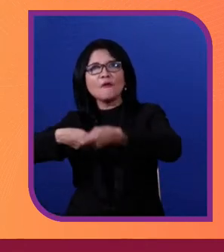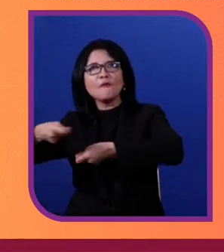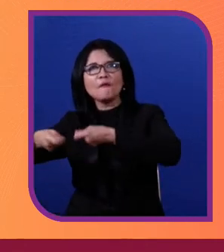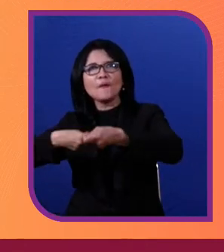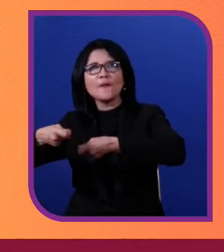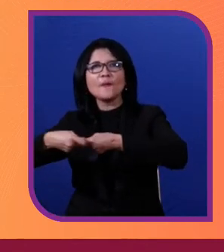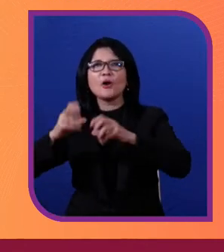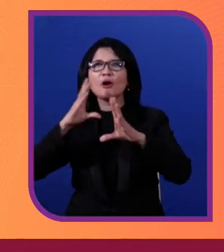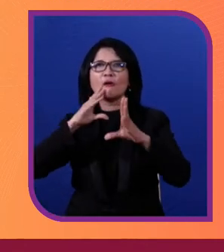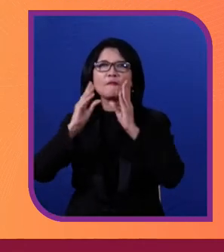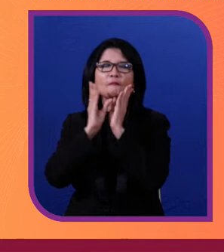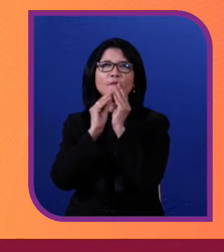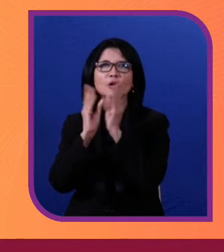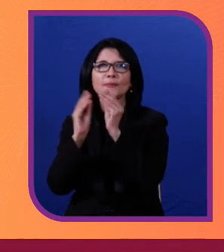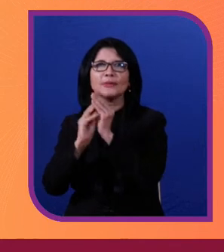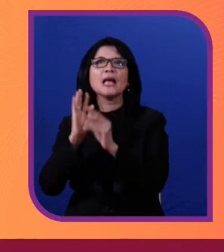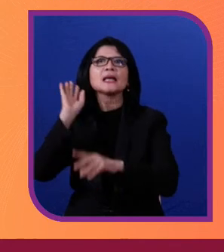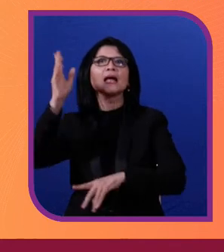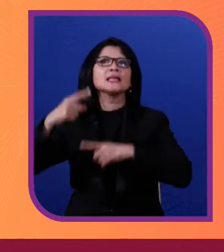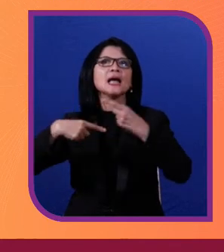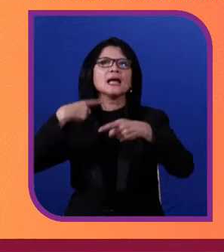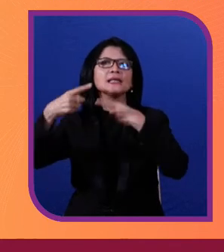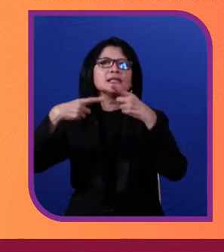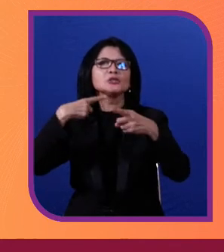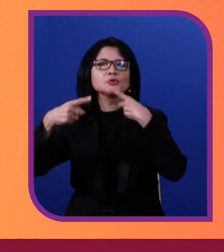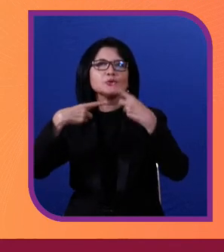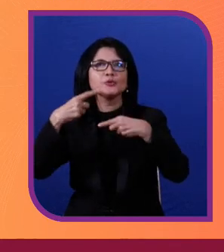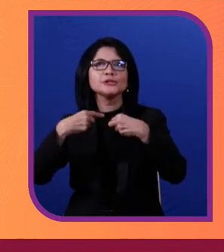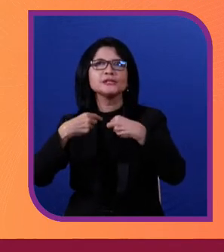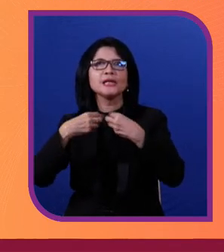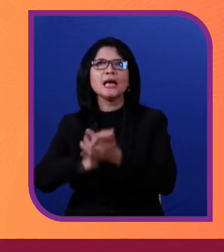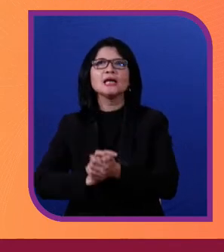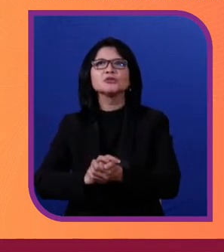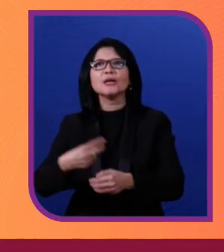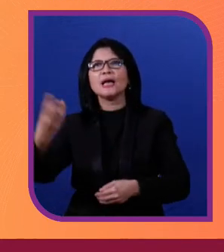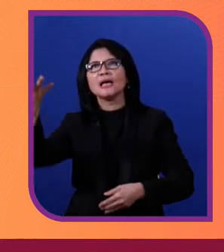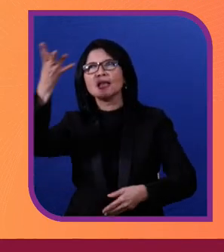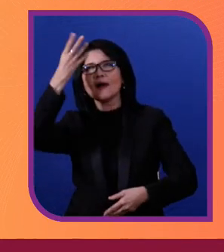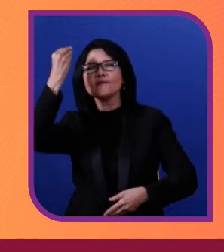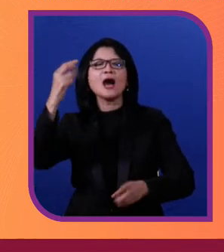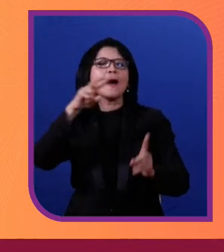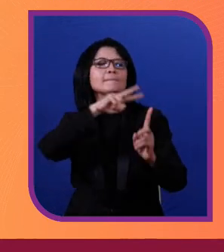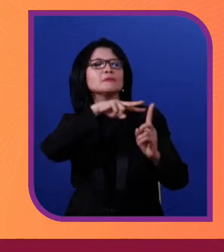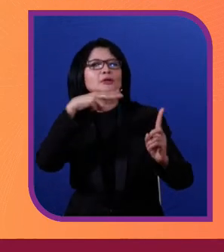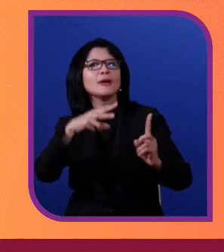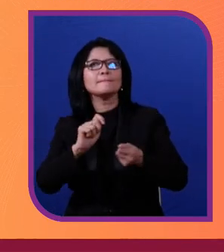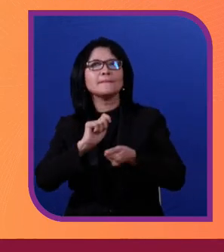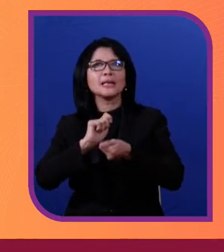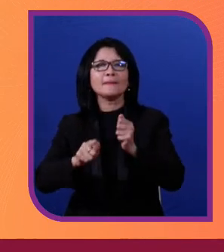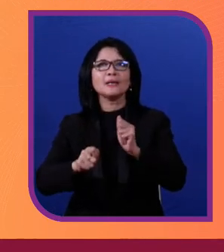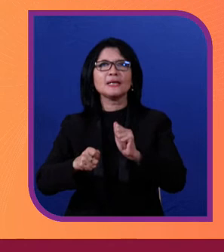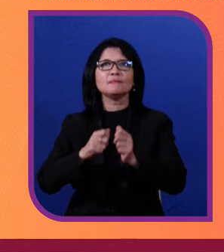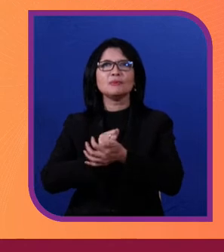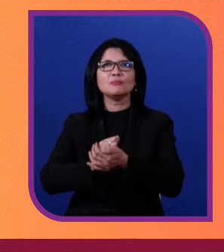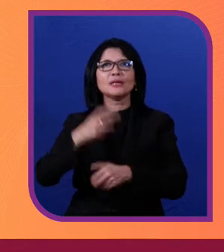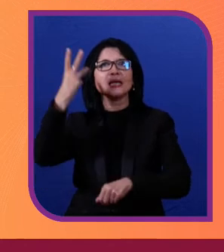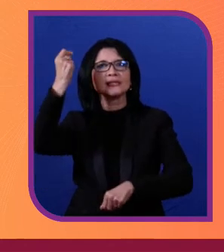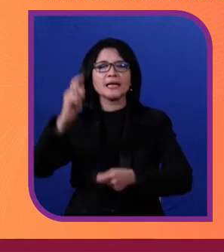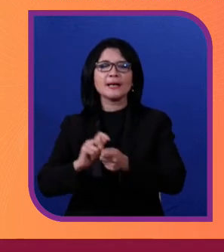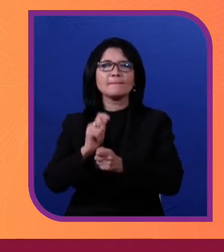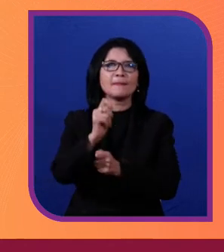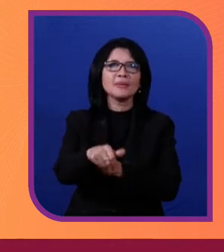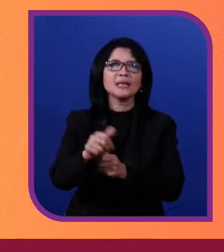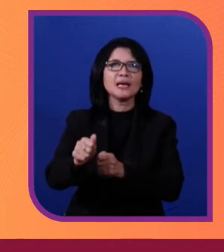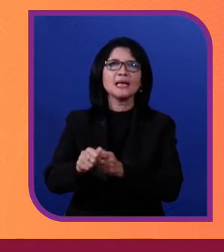perspective to formulate ngefans inspection auto cleaning tool resilient and sustainable infrastruktur program